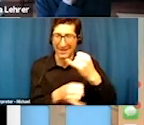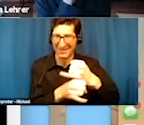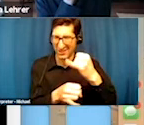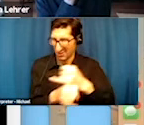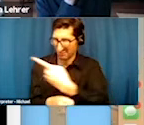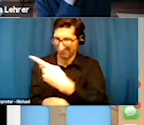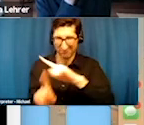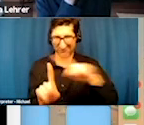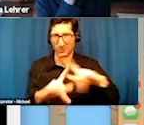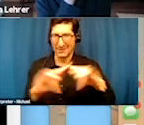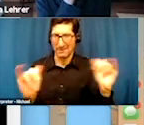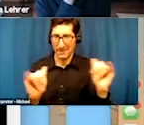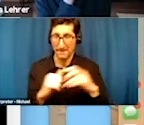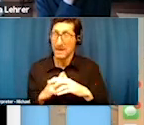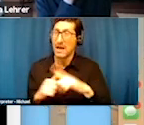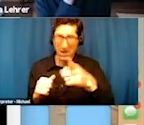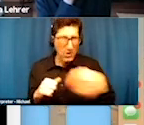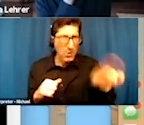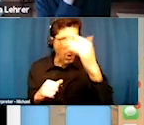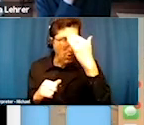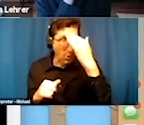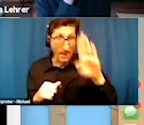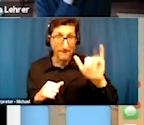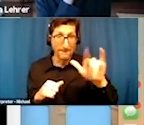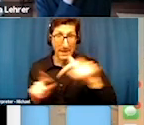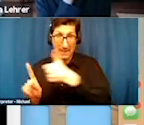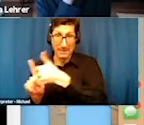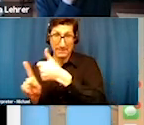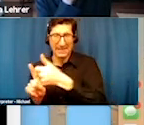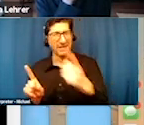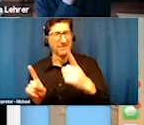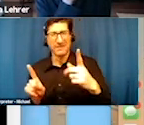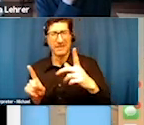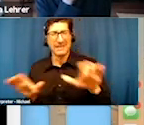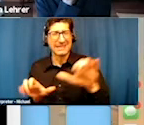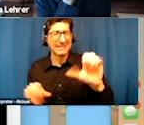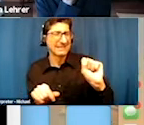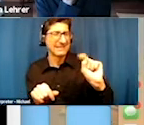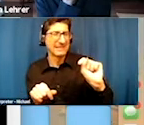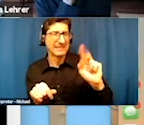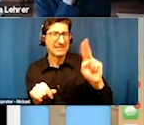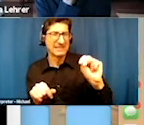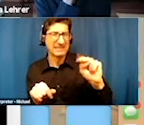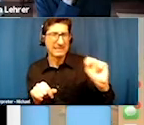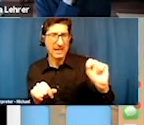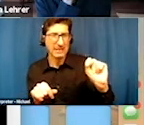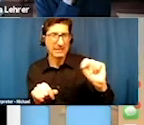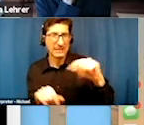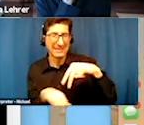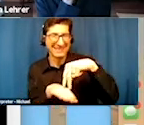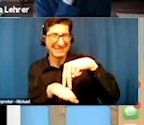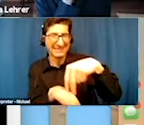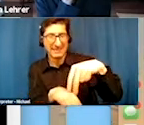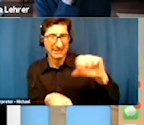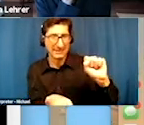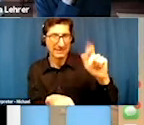you know, you guys will know that bill is among other things, a stunt skateboarder. And, uh, or serious skateboard